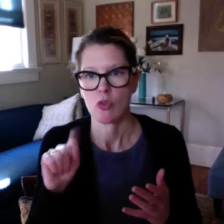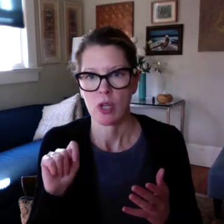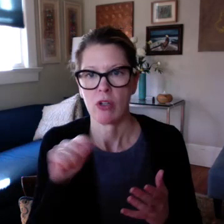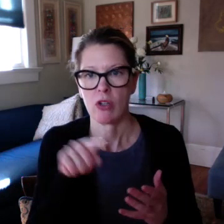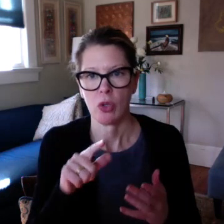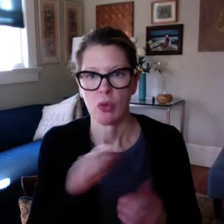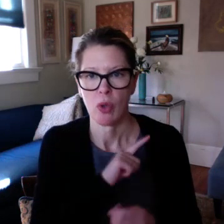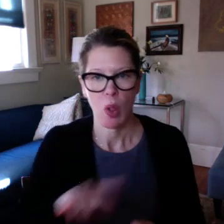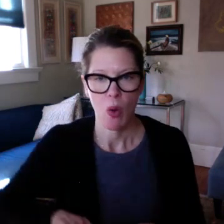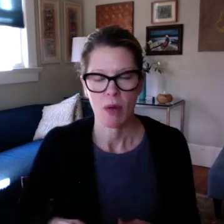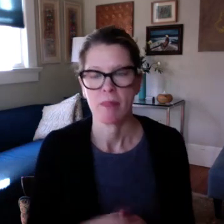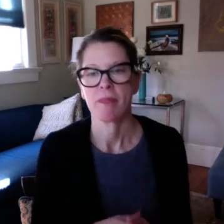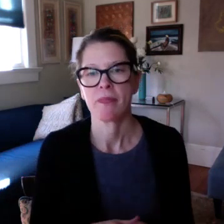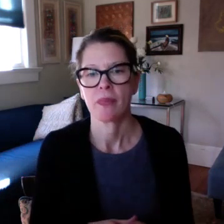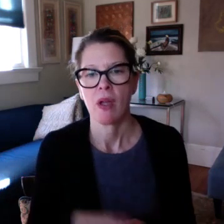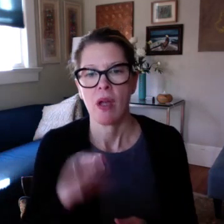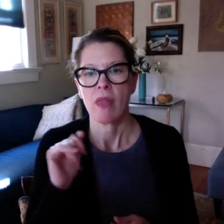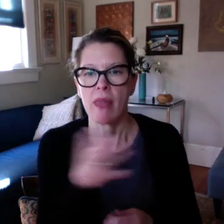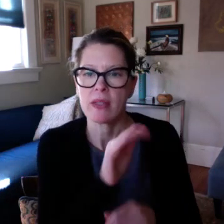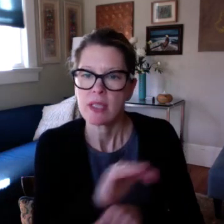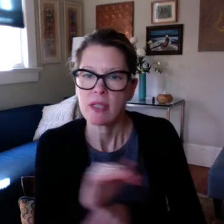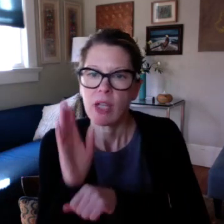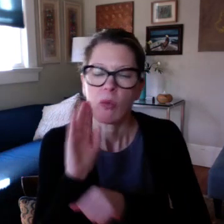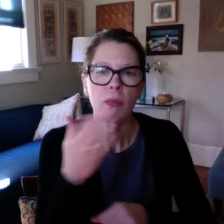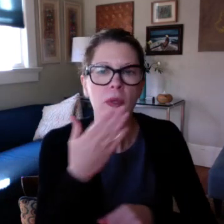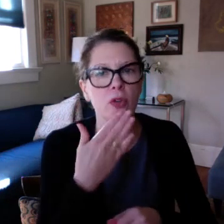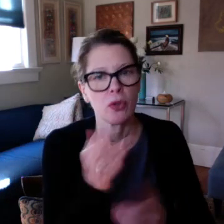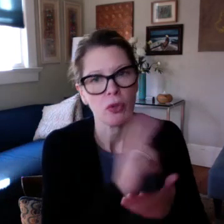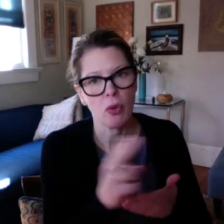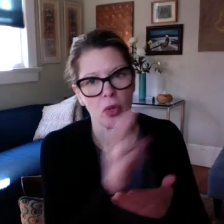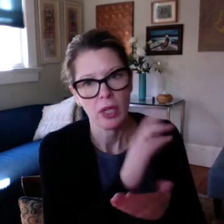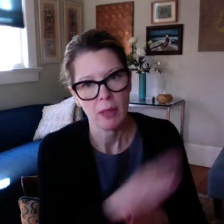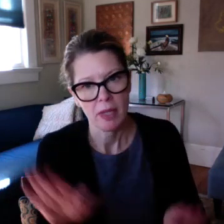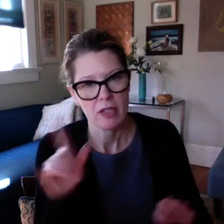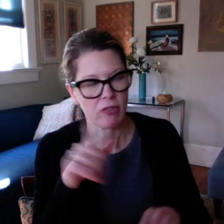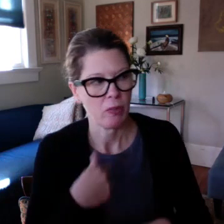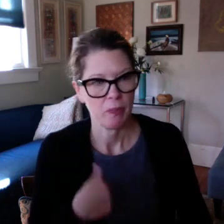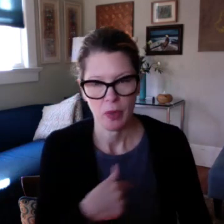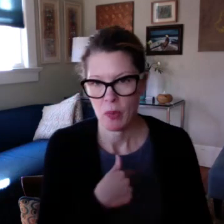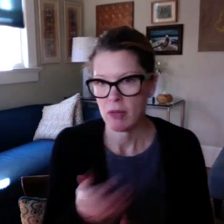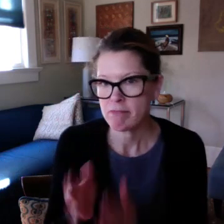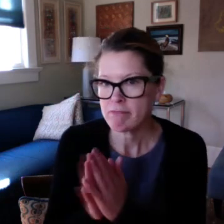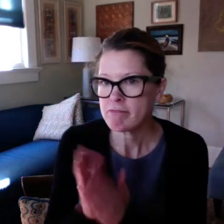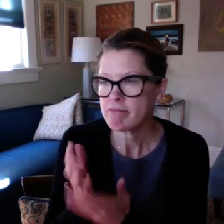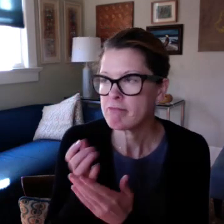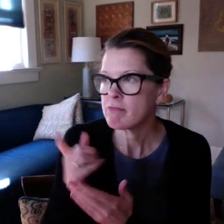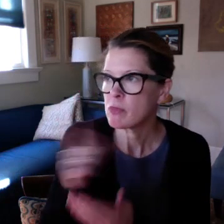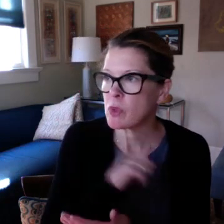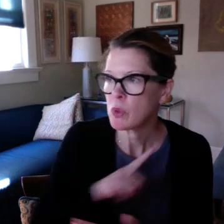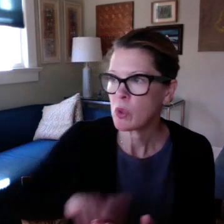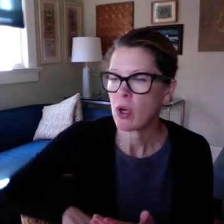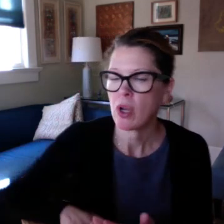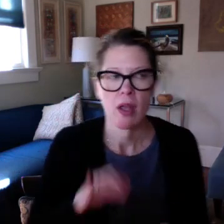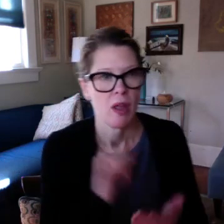that this evening may be holy, good, and peaceful. We entreat you, O Lord, that